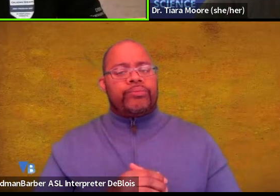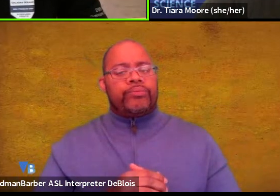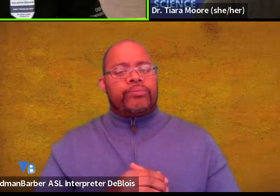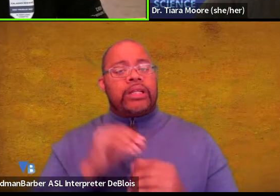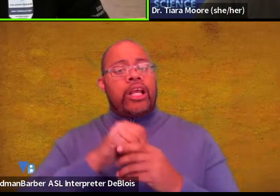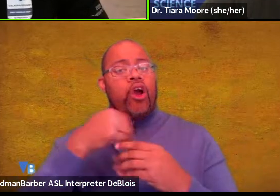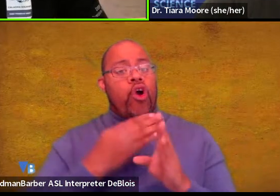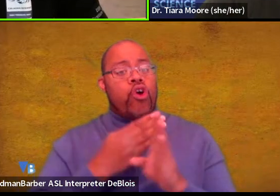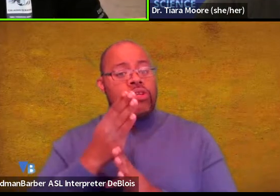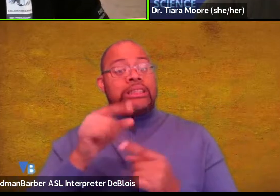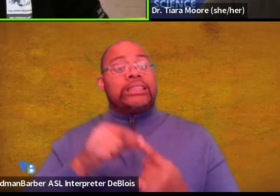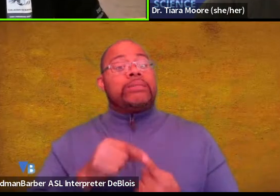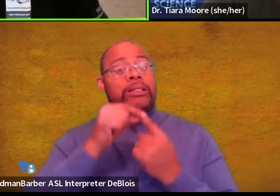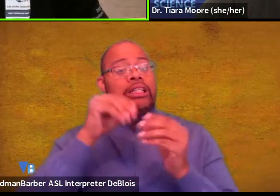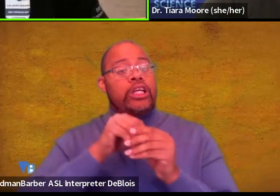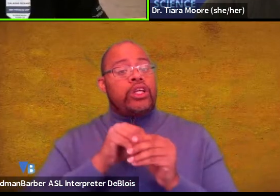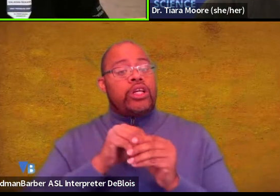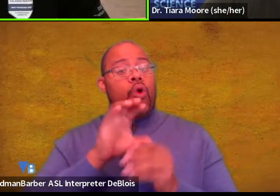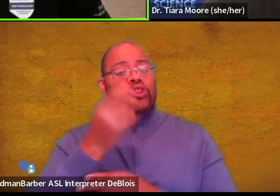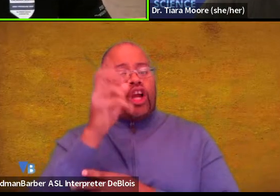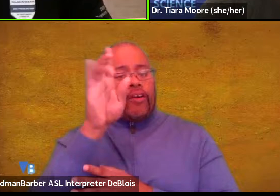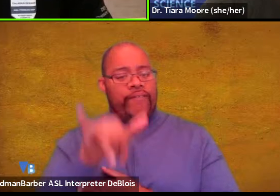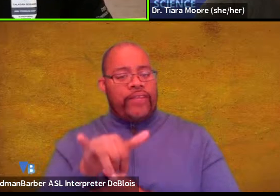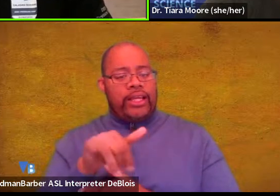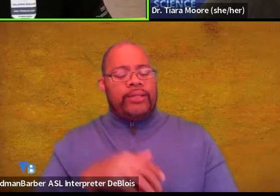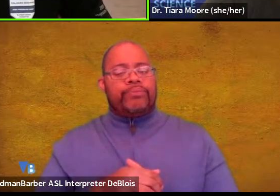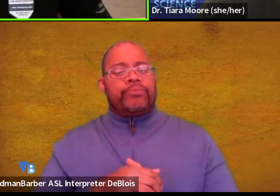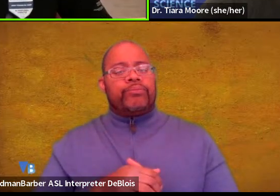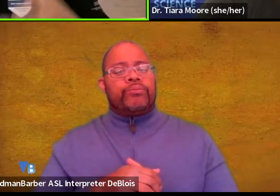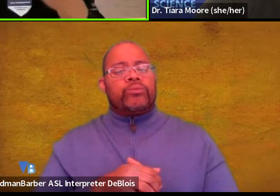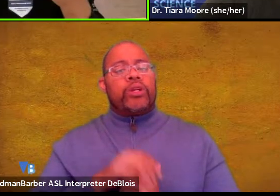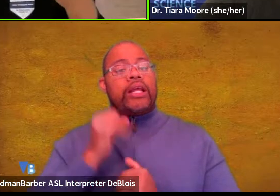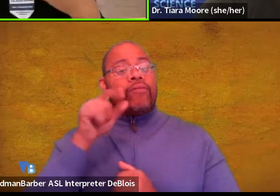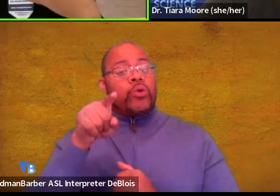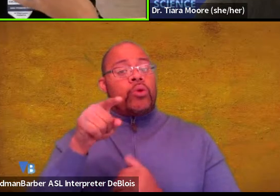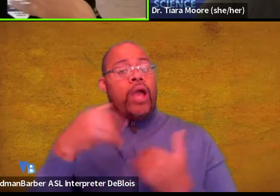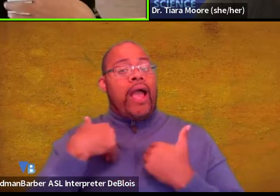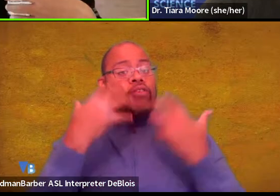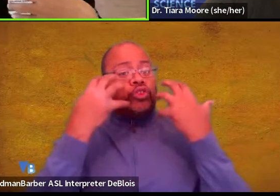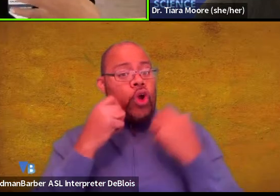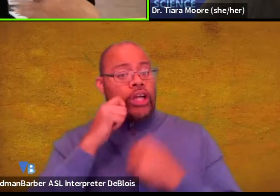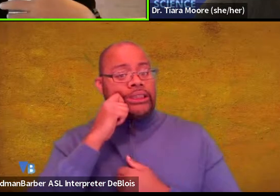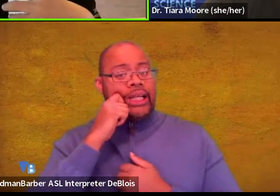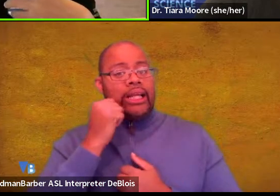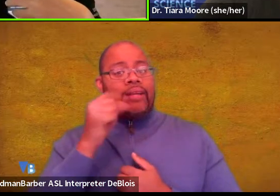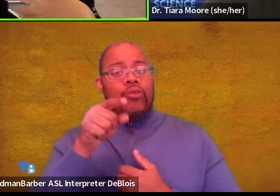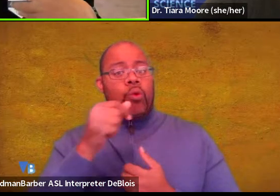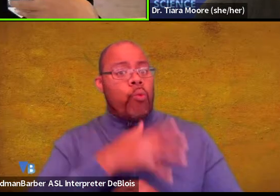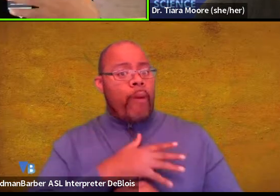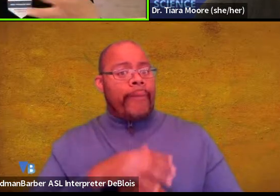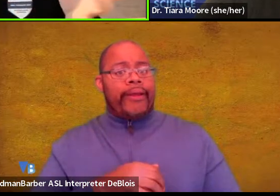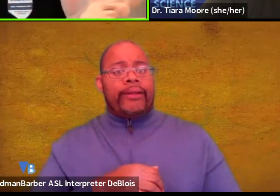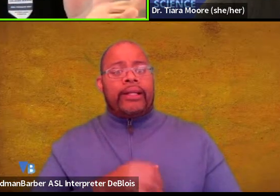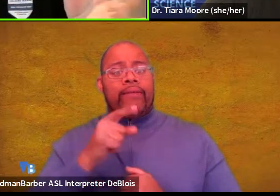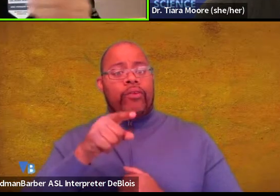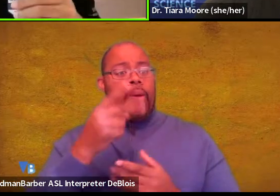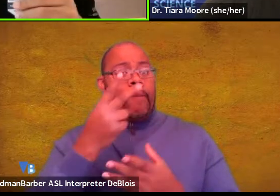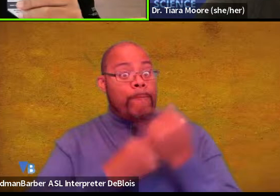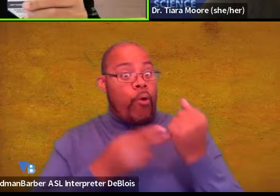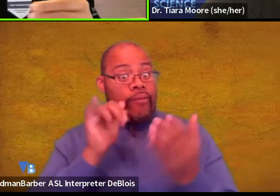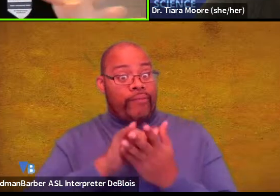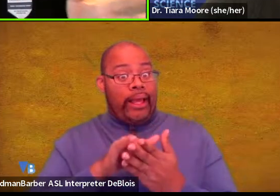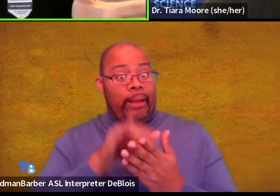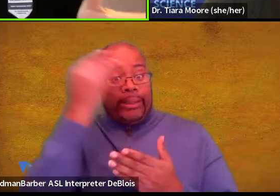in our careers, and especially in oceanography, if you've got darker skin, if you're a woman, if you're both of